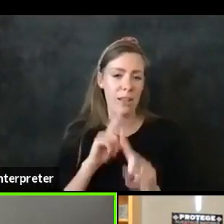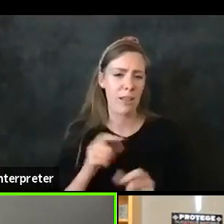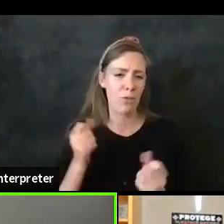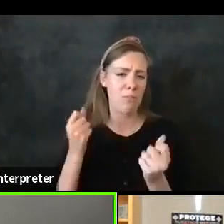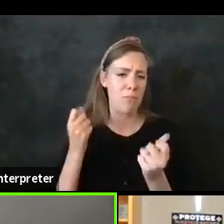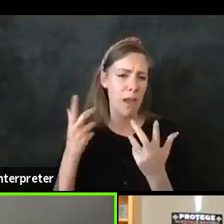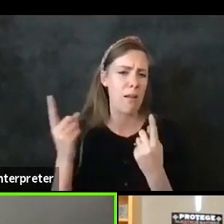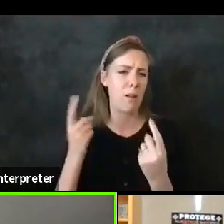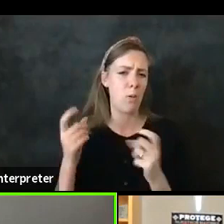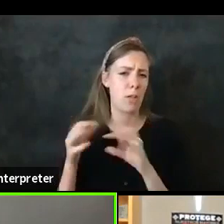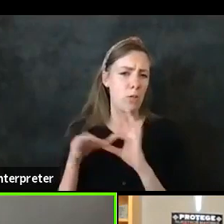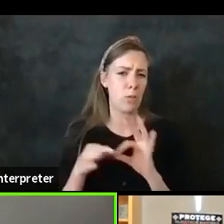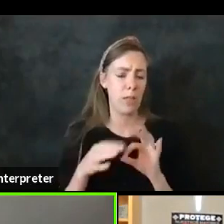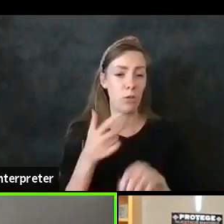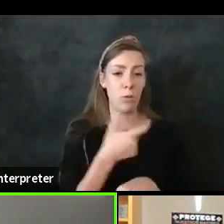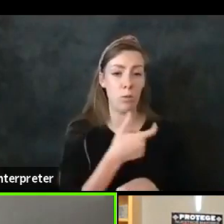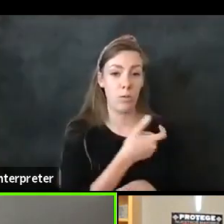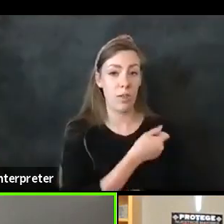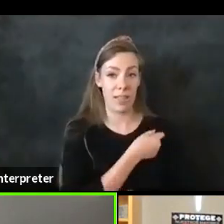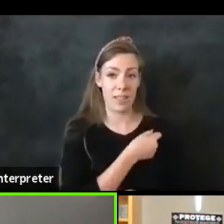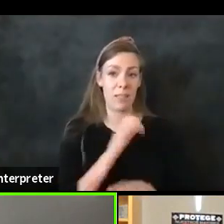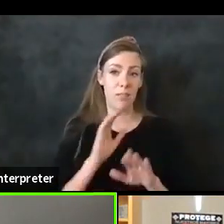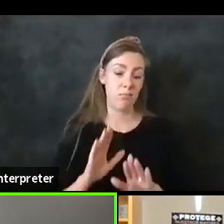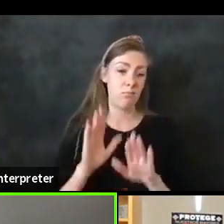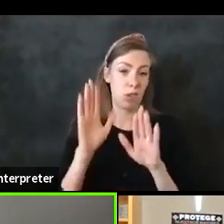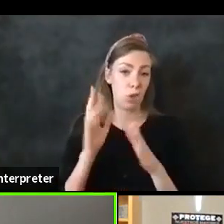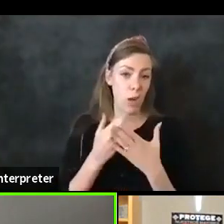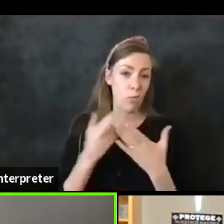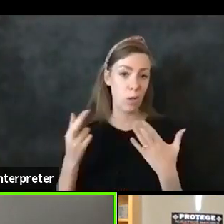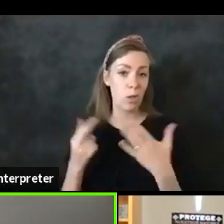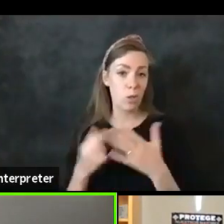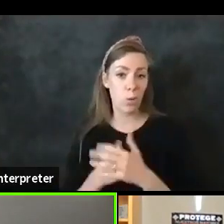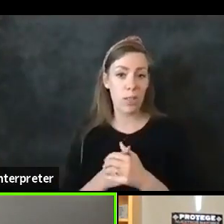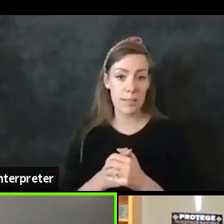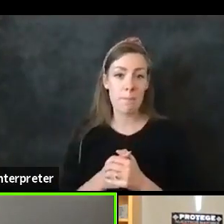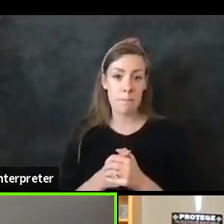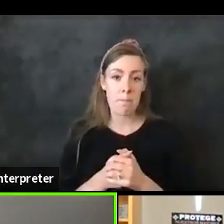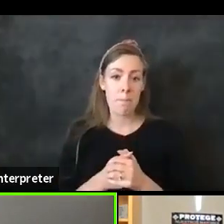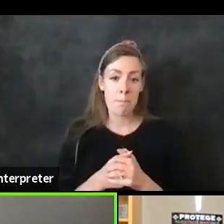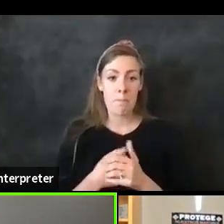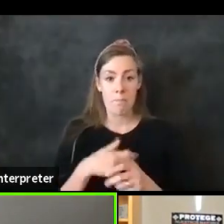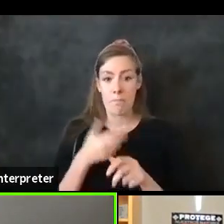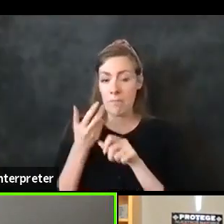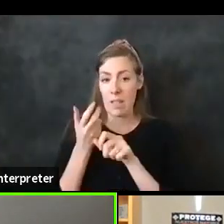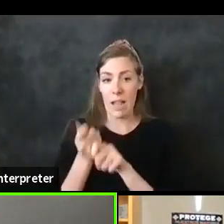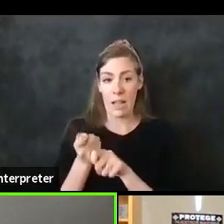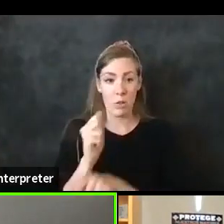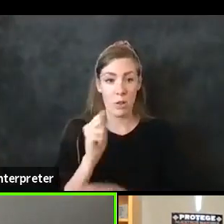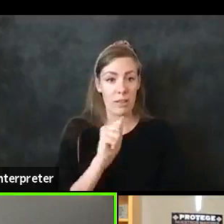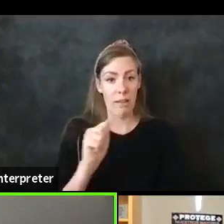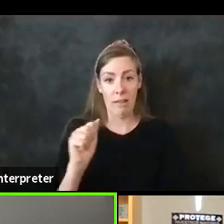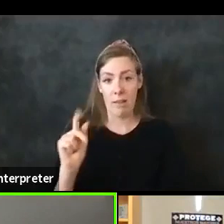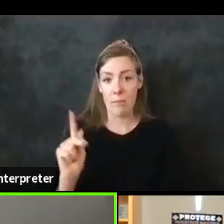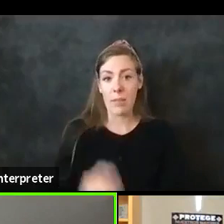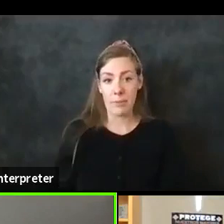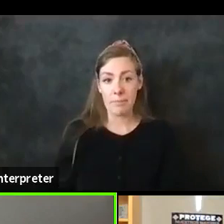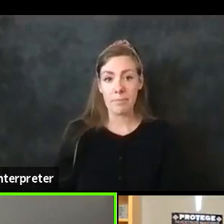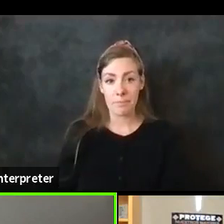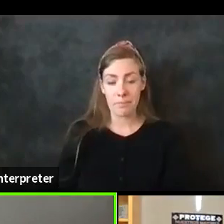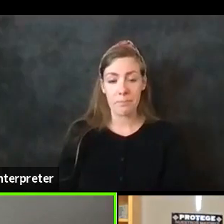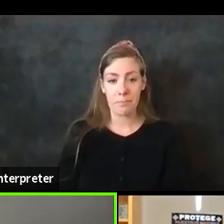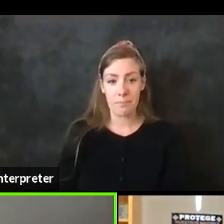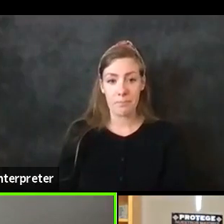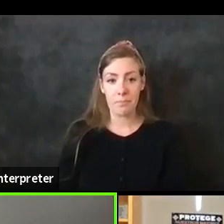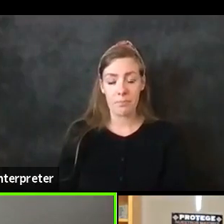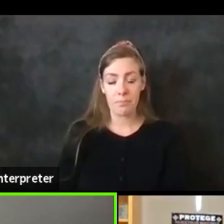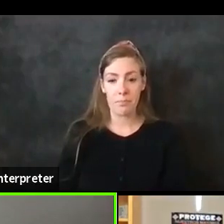questions. It's a great source. And I trust the AAP, but I've actually looked at the resources on